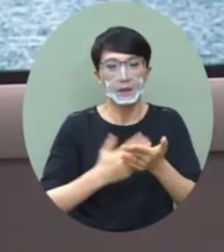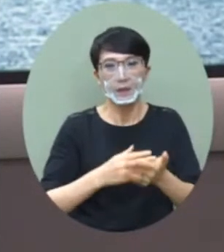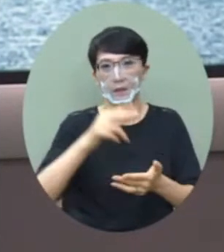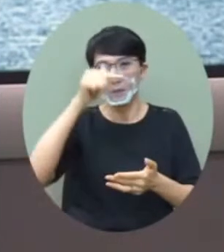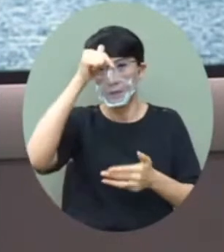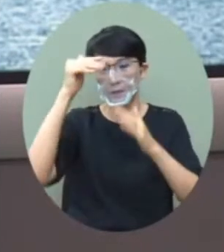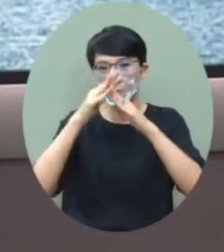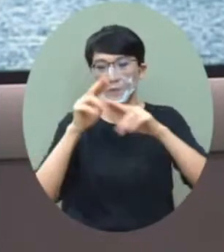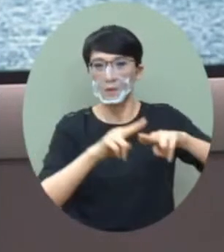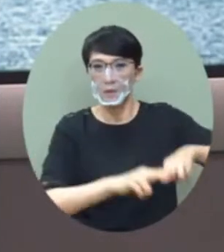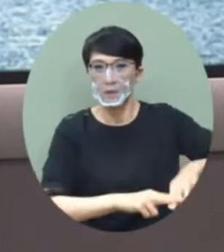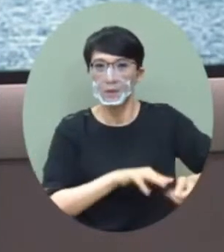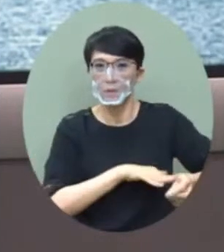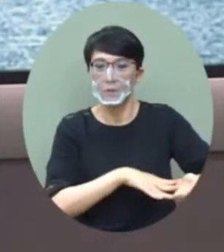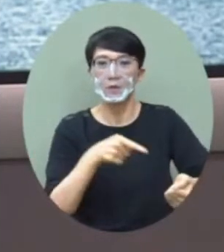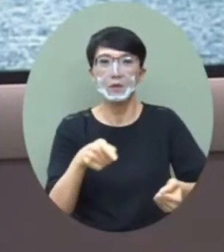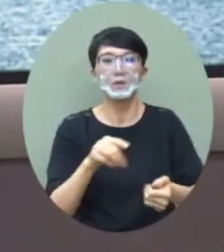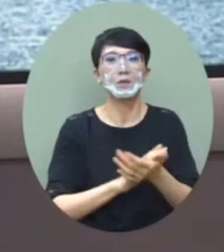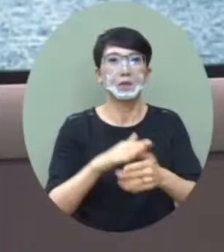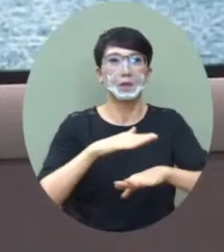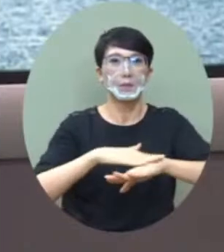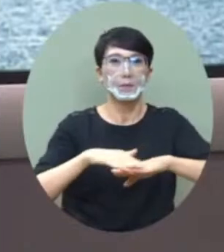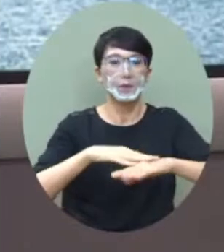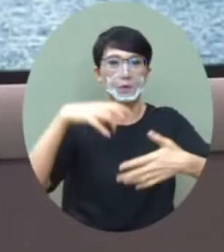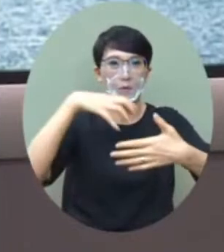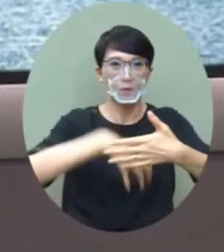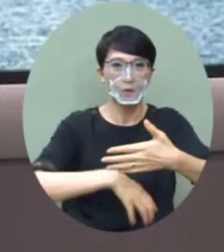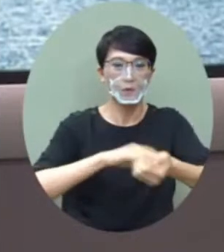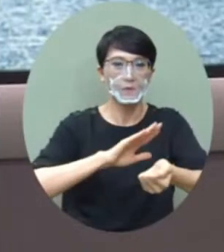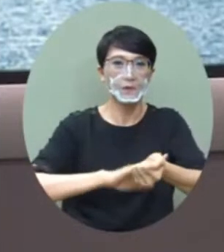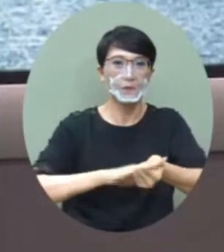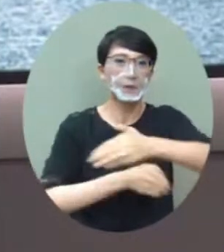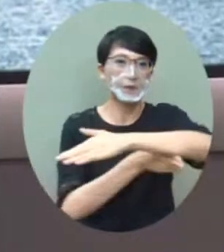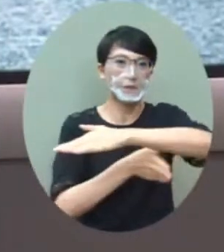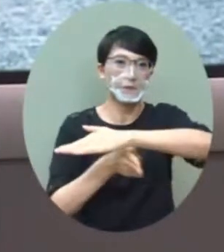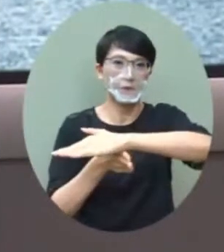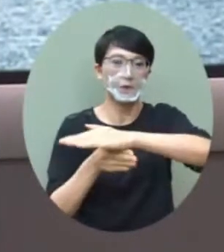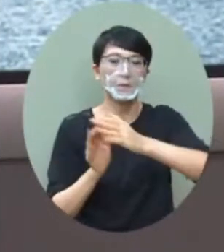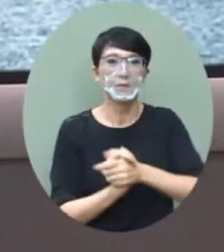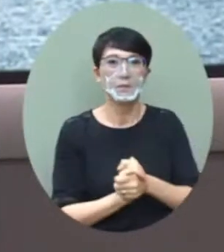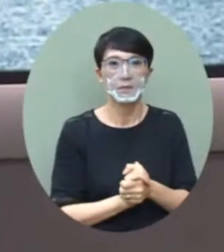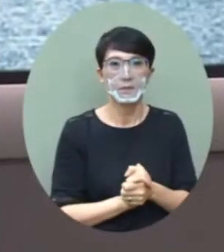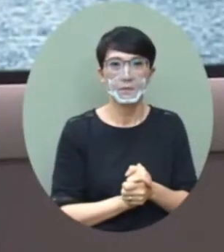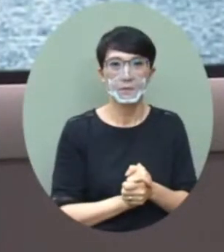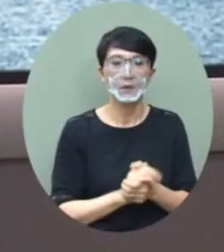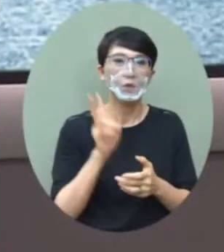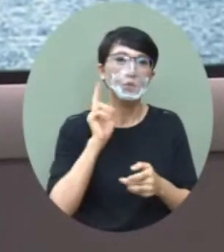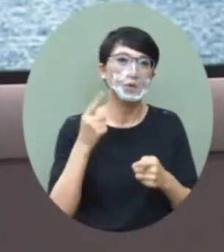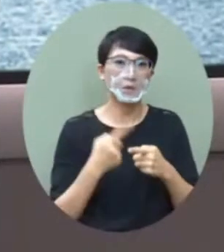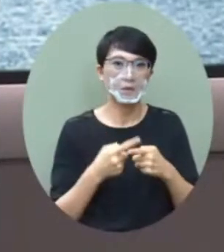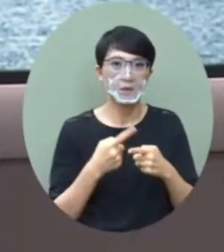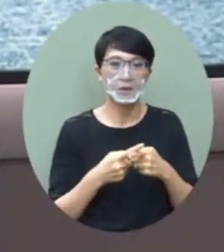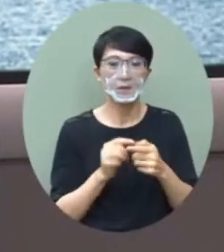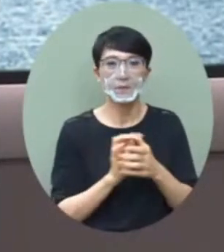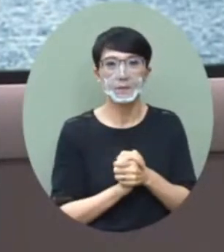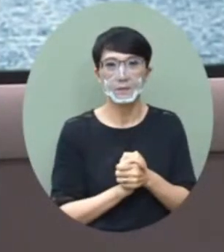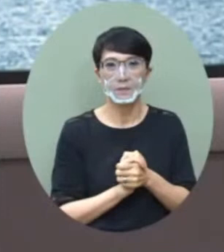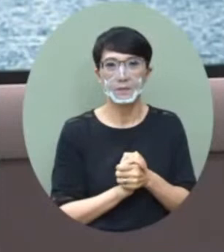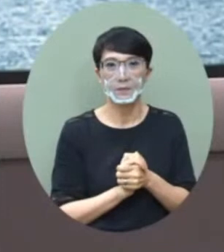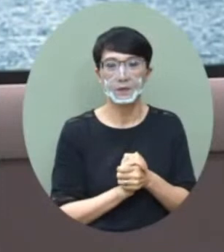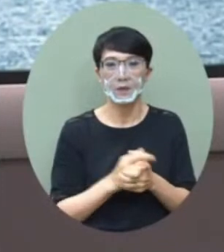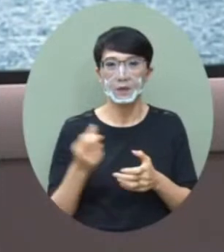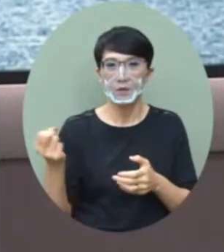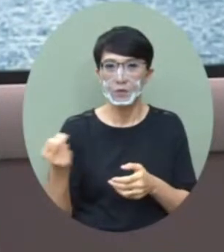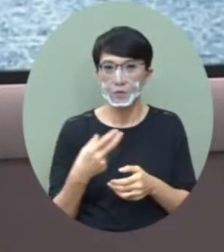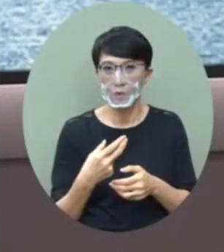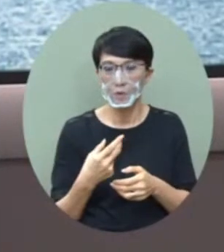for serious cases, perhaps our ICU for the mild cases,